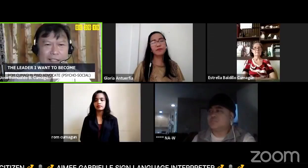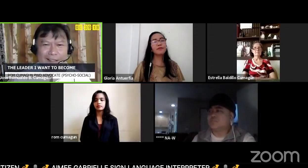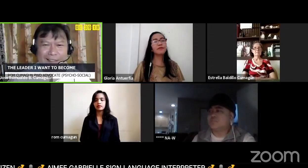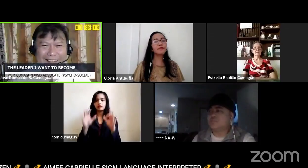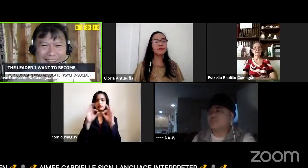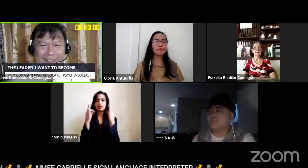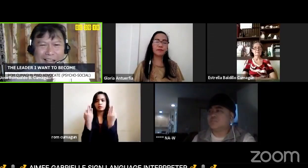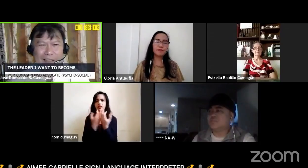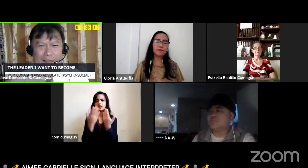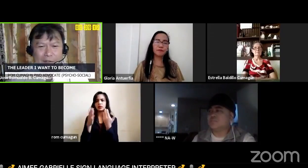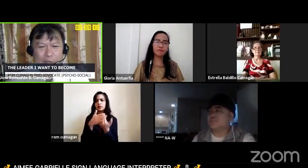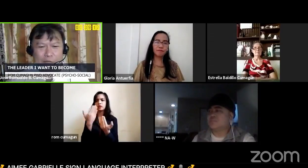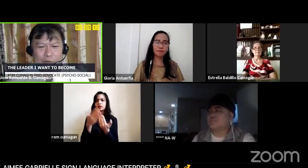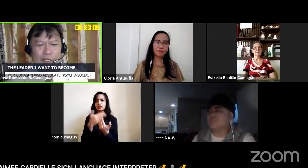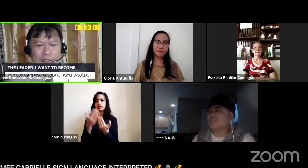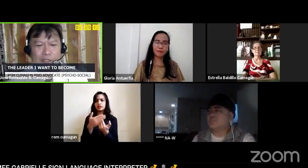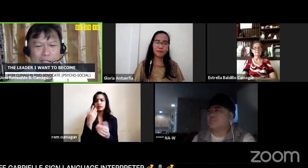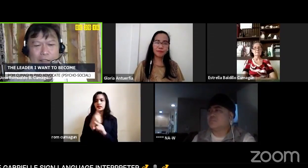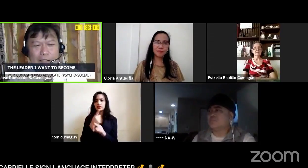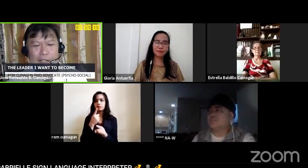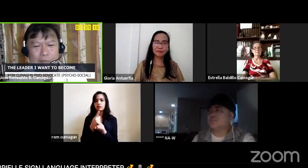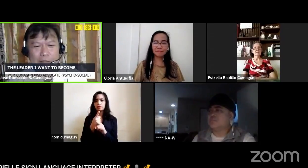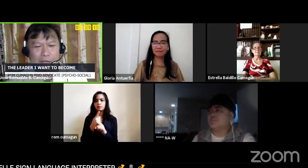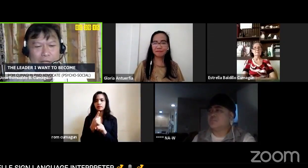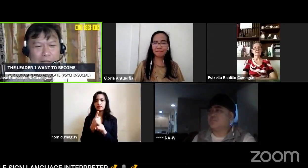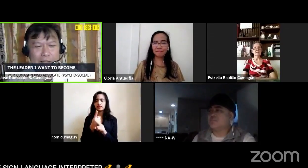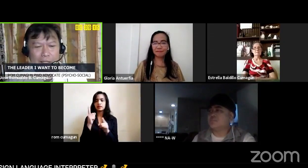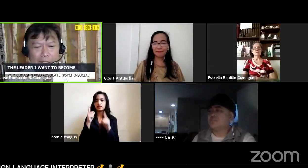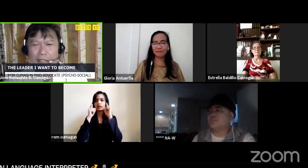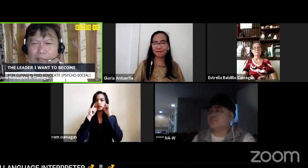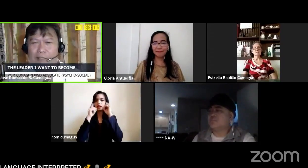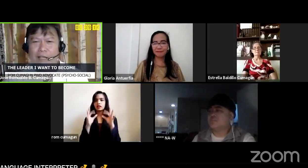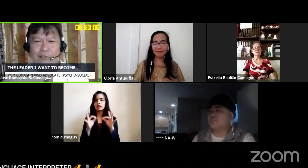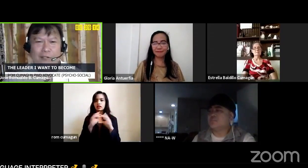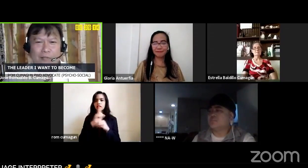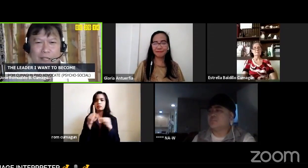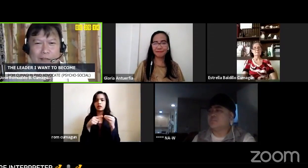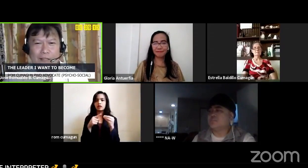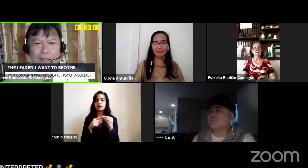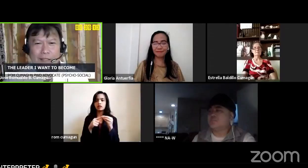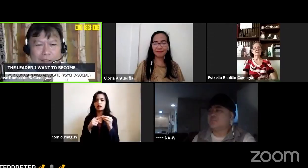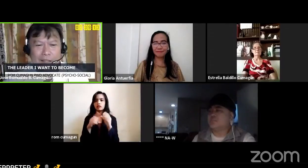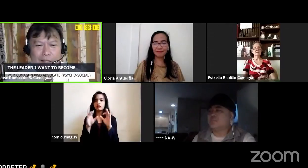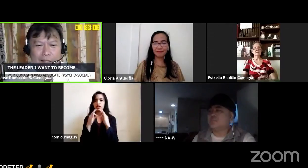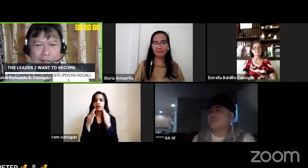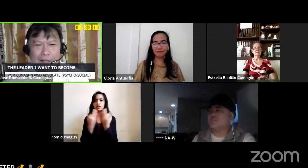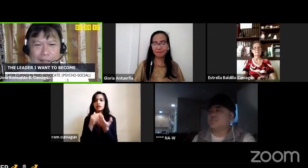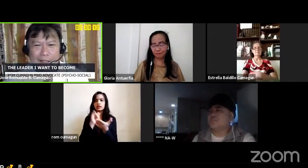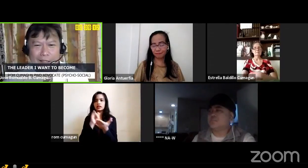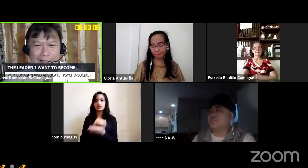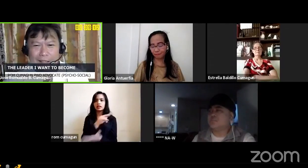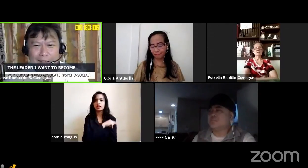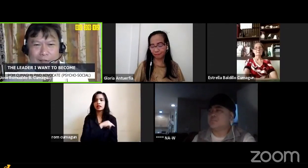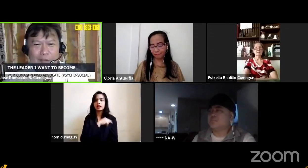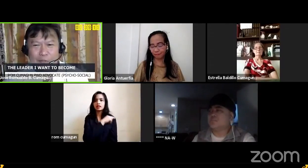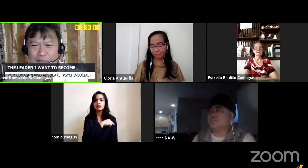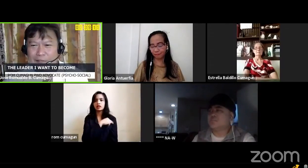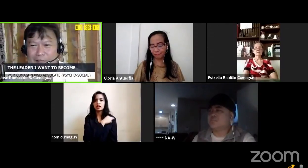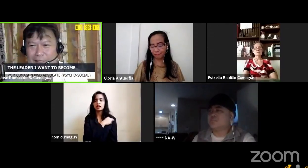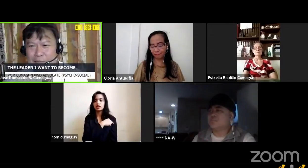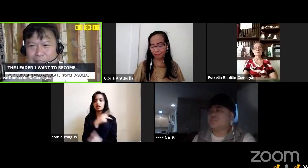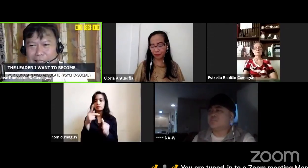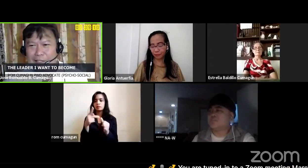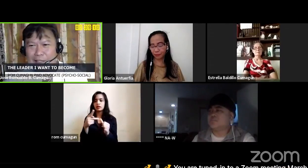family is easy, right? When you decide things about family, it's a natural priority.